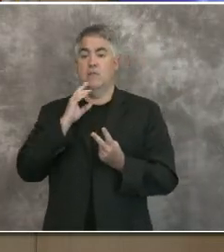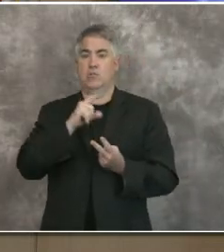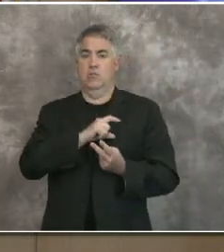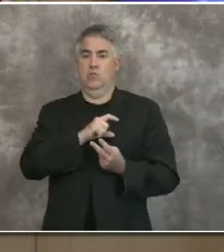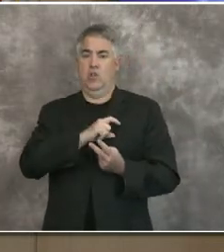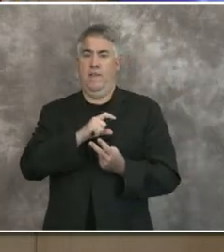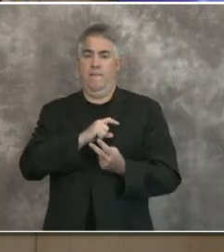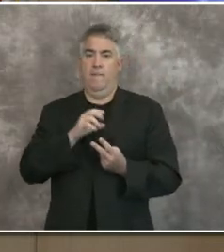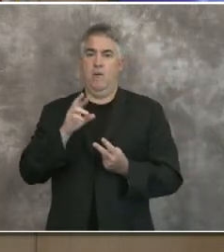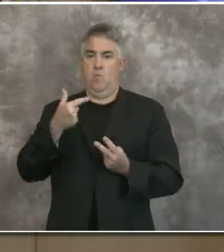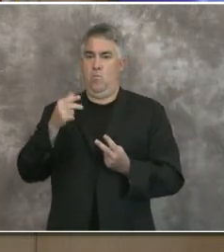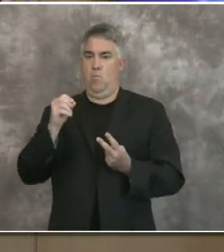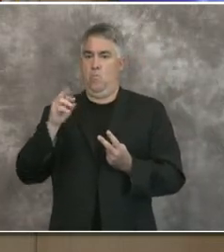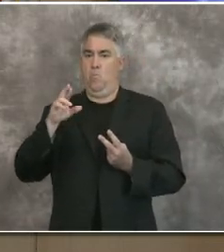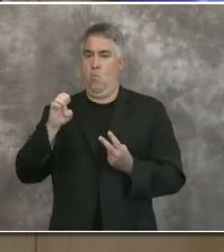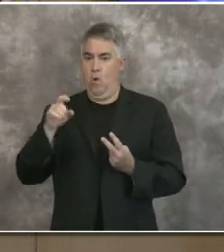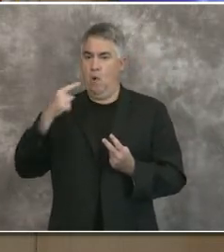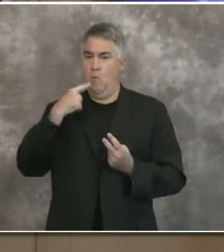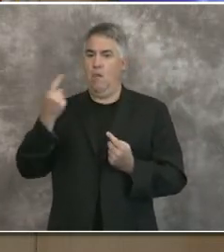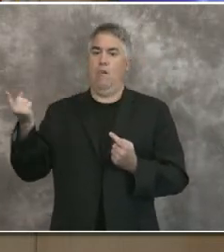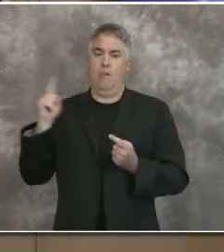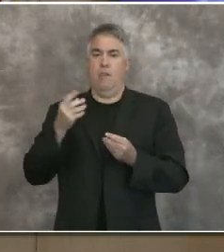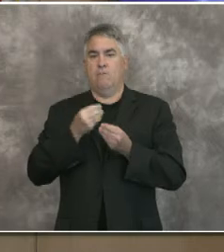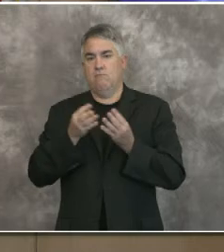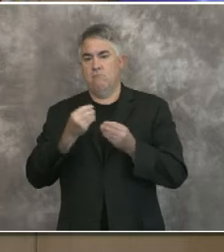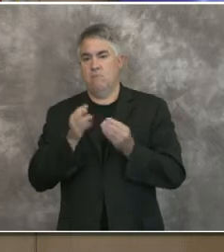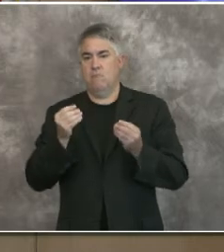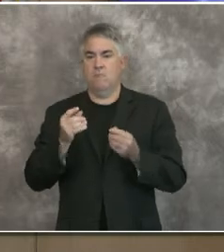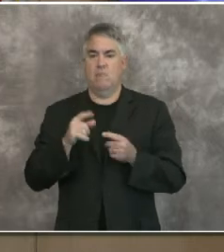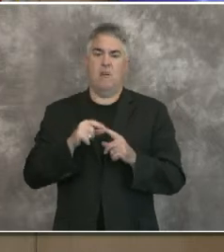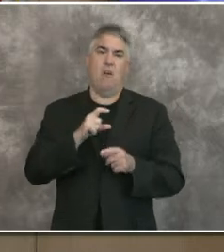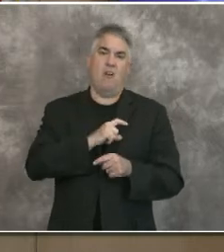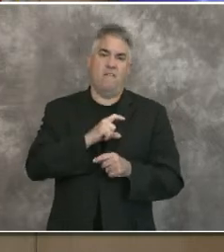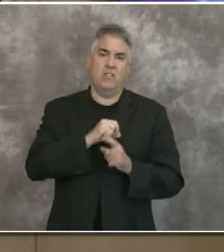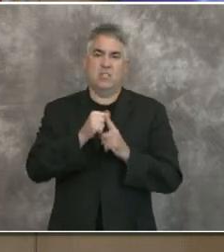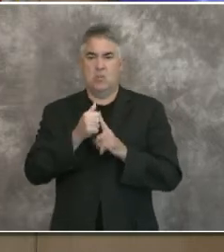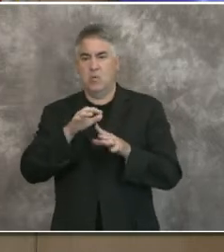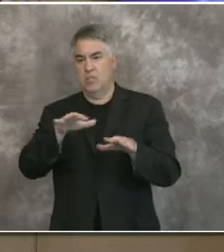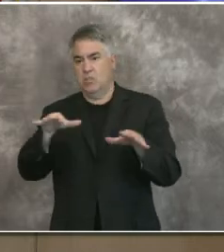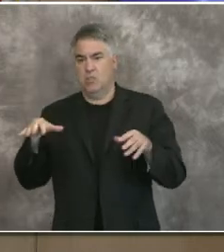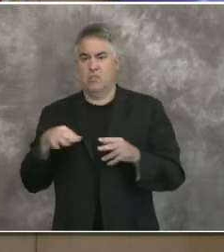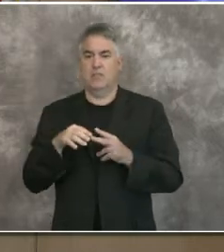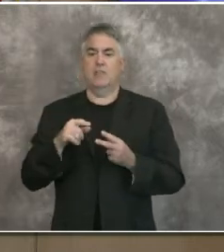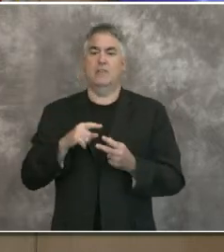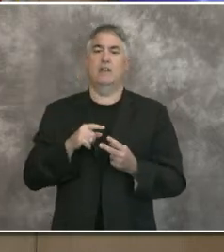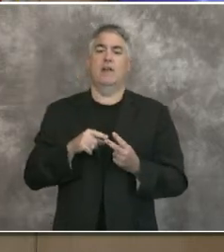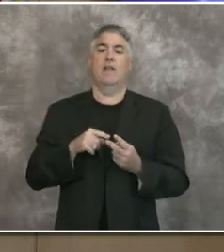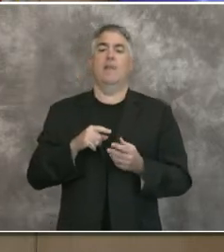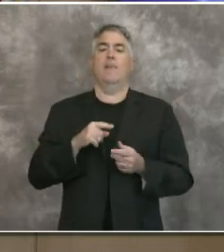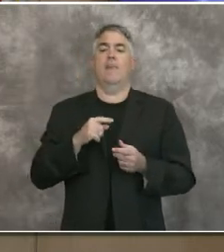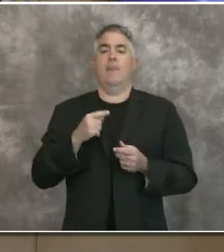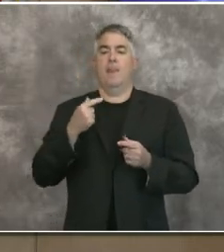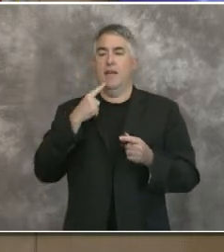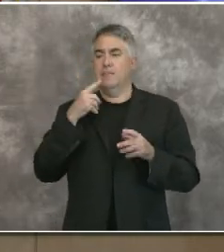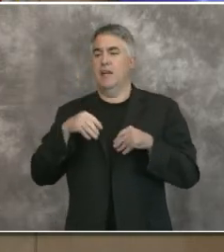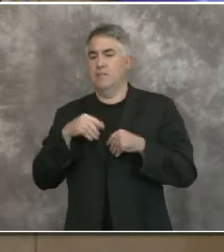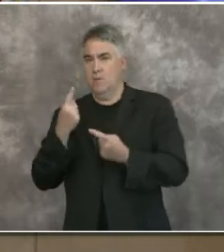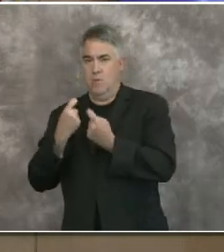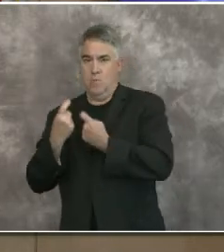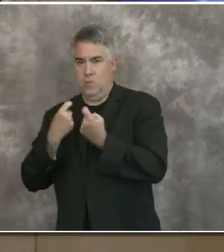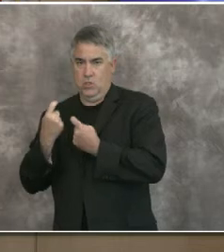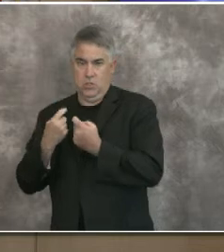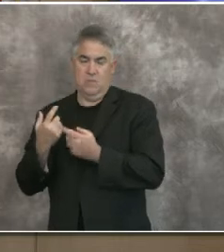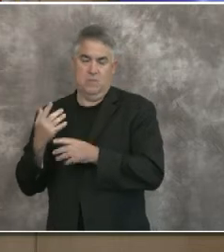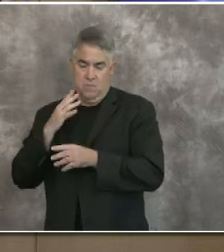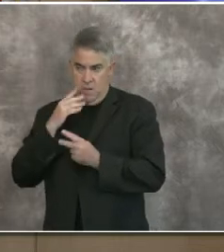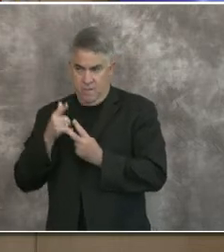provide an update on the law enforcement situation, and then the sheriff will be here to take any law enforcement-related questions immediately following, and we will